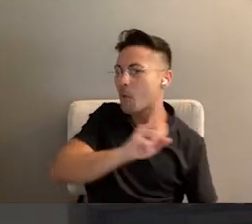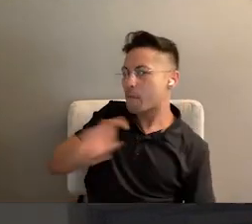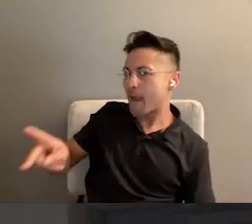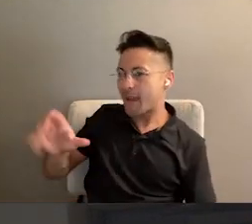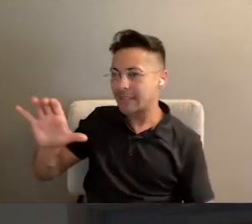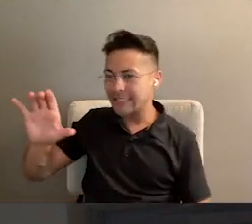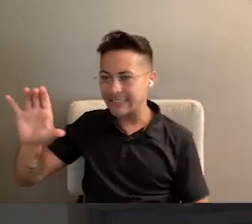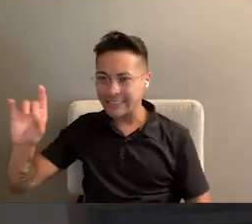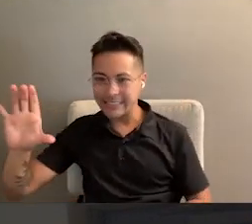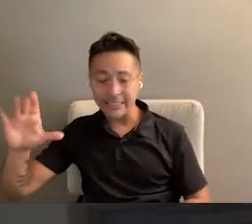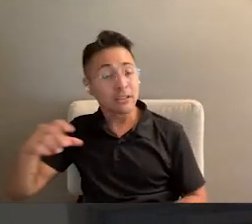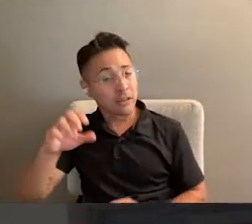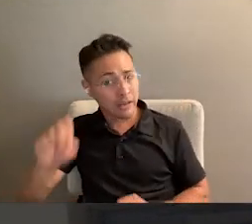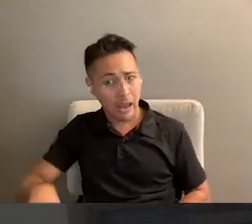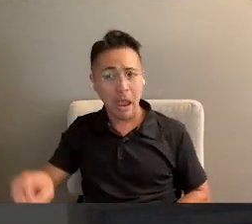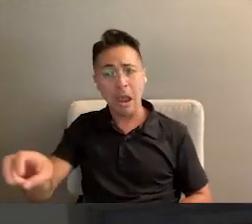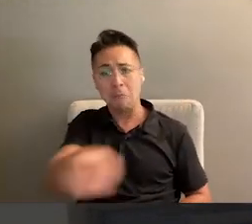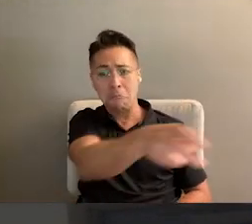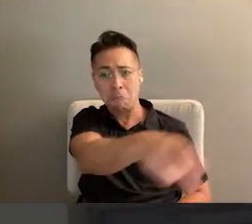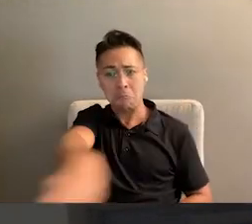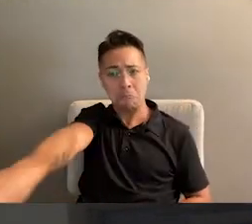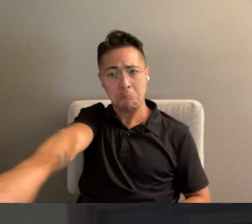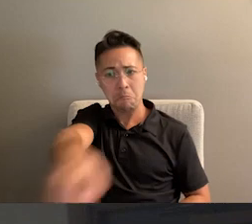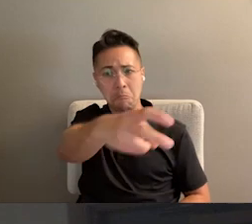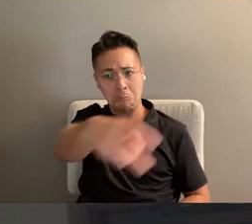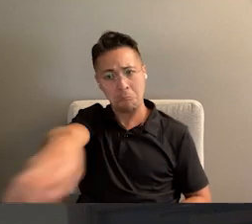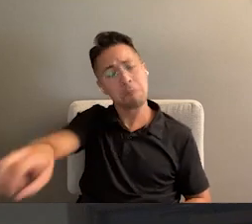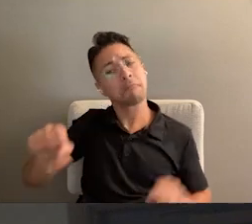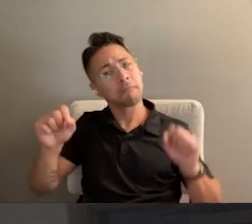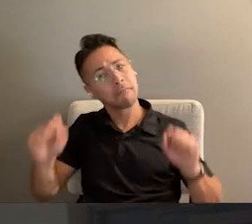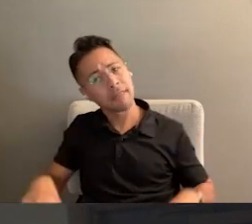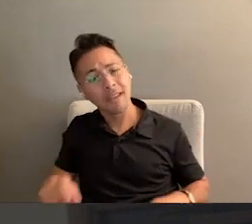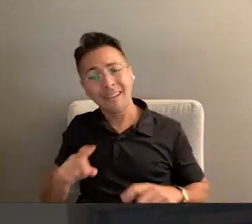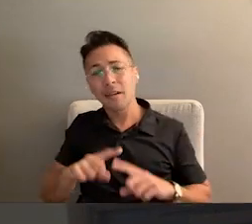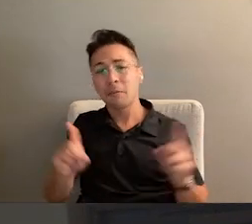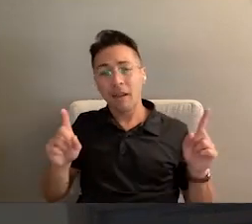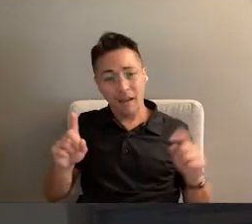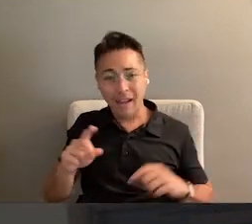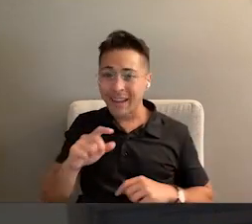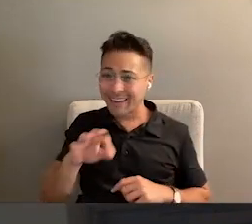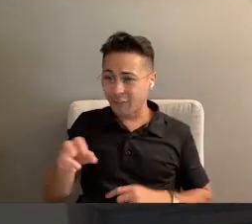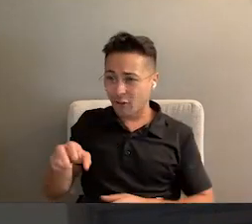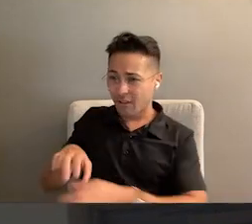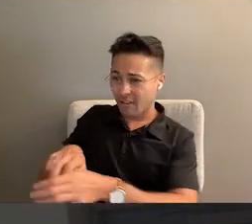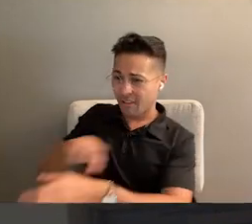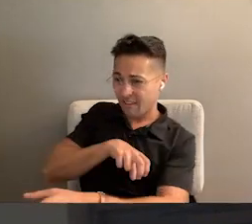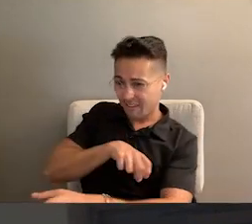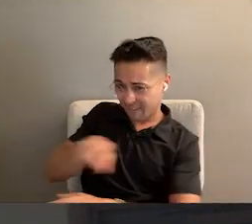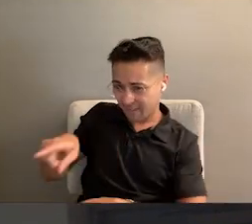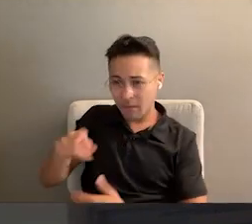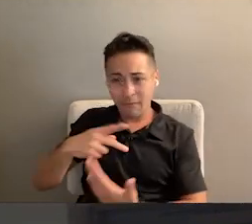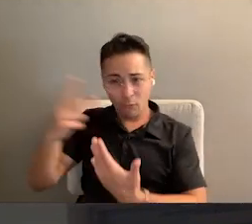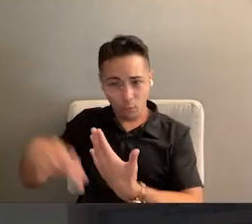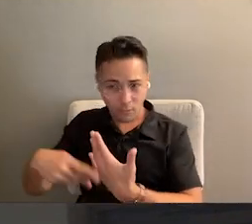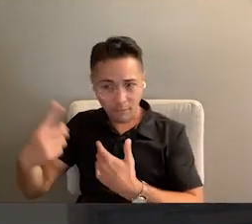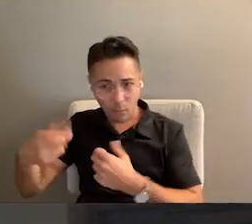a while and decide, you know what, I want to go back to CDC. So yes, you can transition back and forth, but anything over